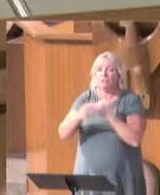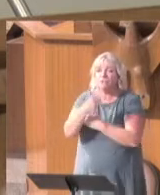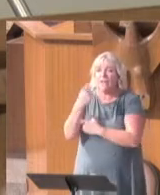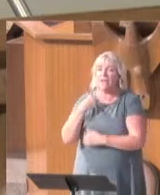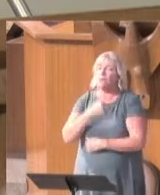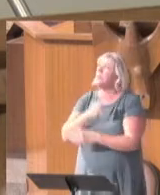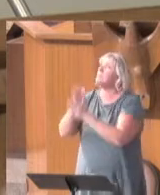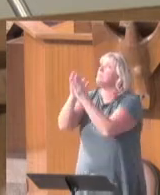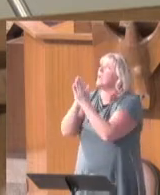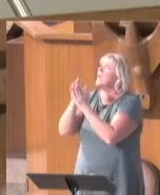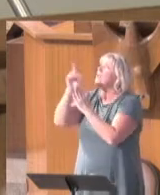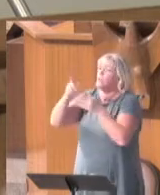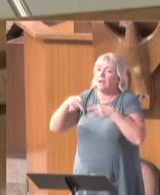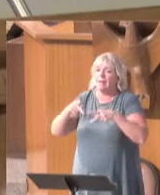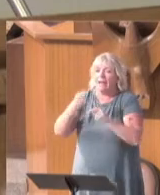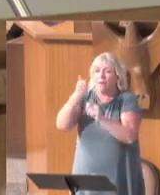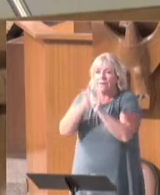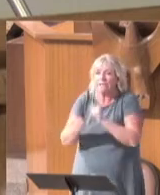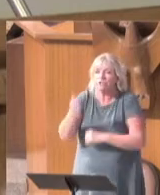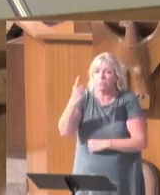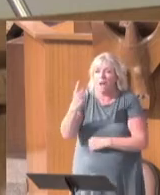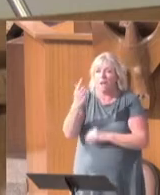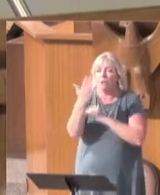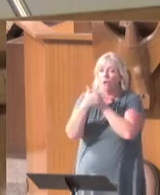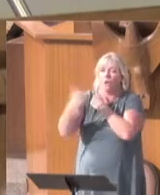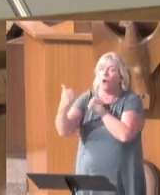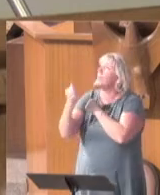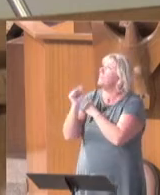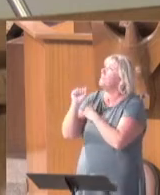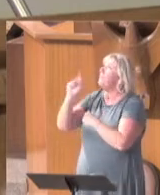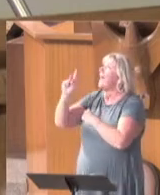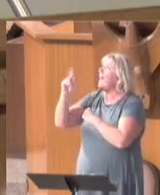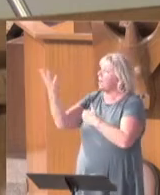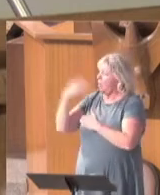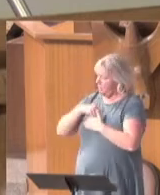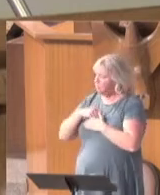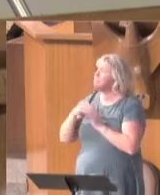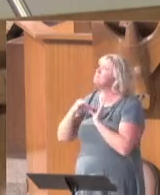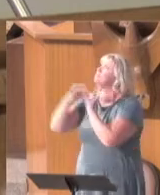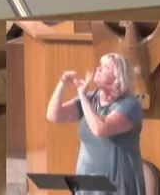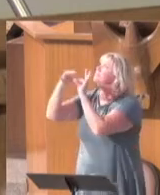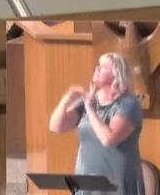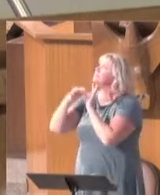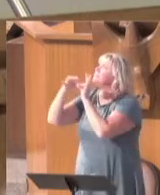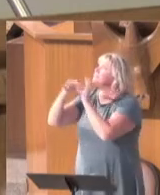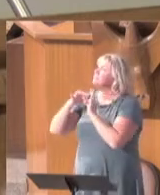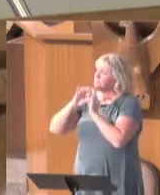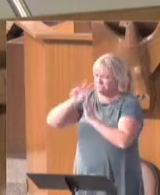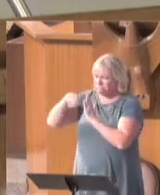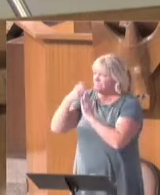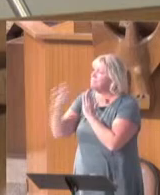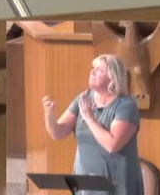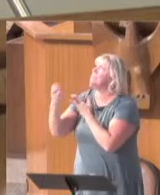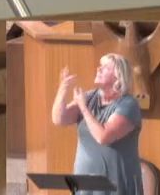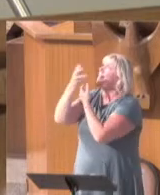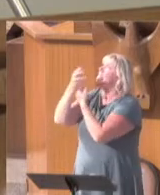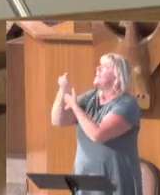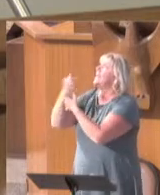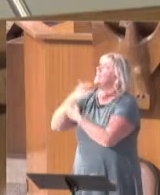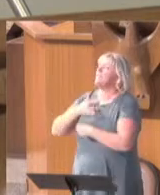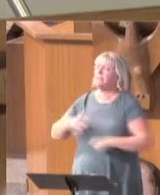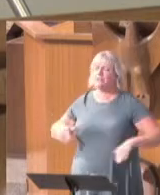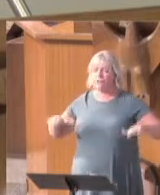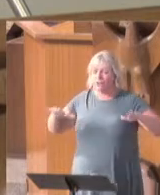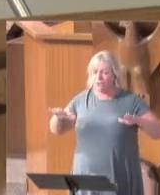would allow each of us to be called back into ourselves, to be rooted down into our faith and stabilized by